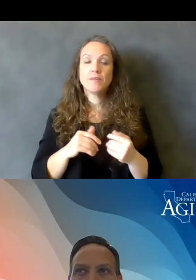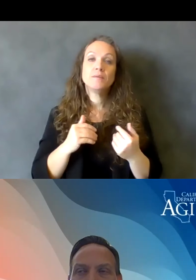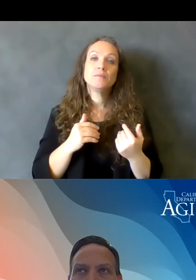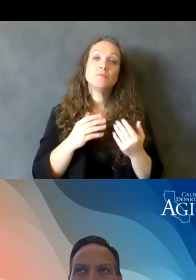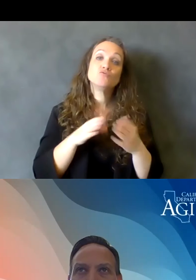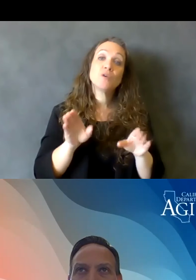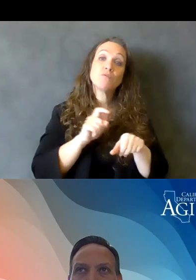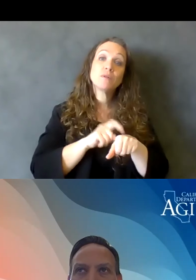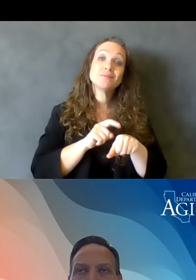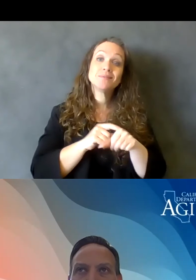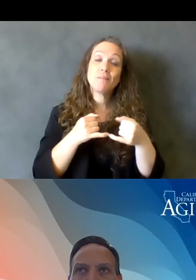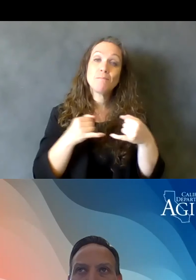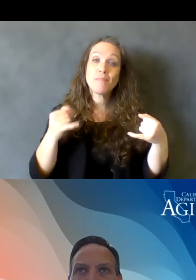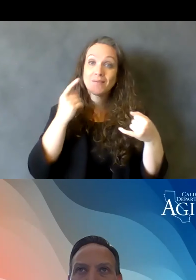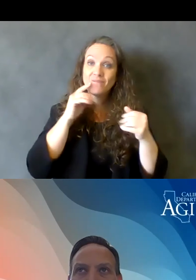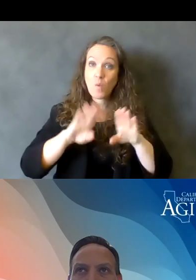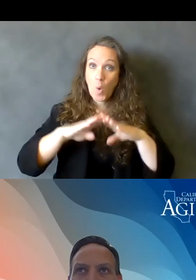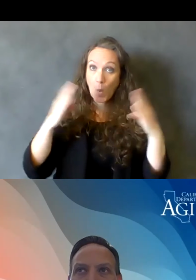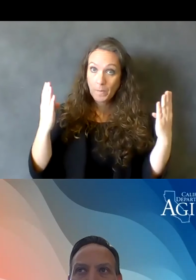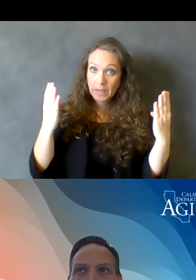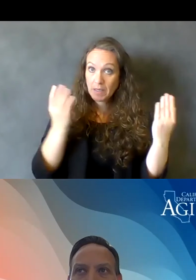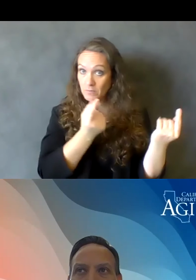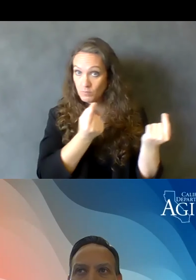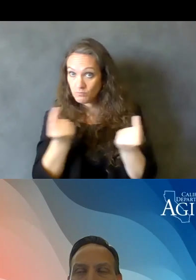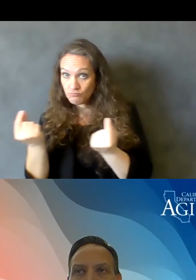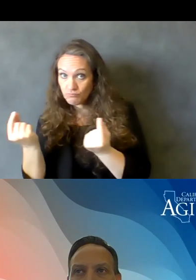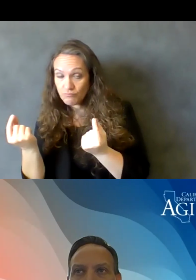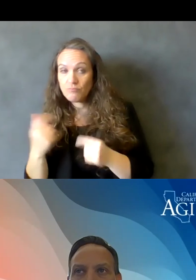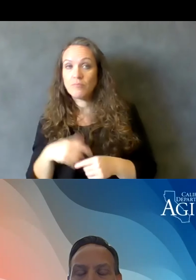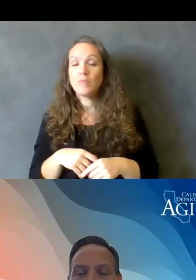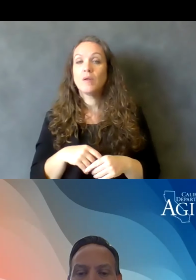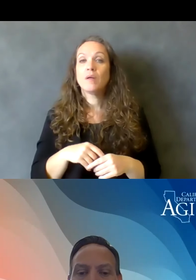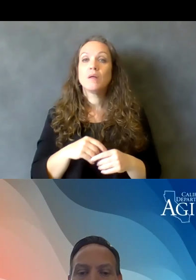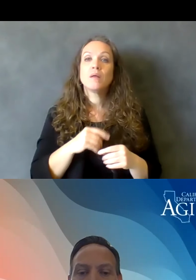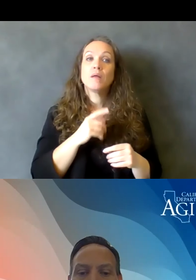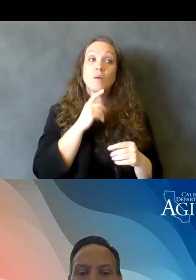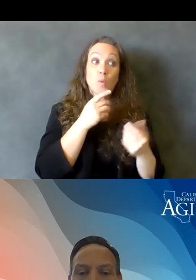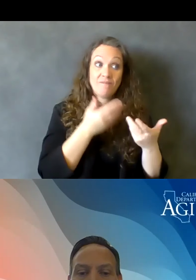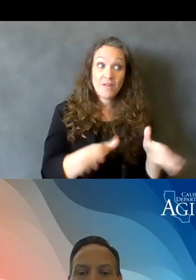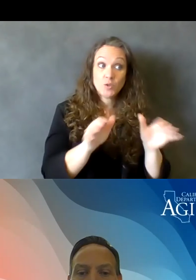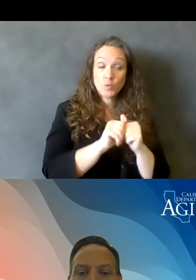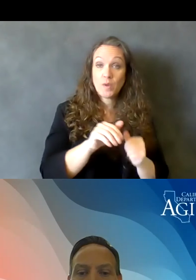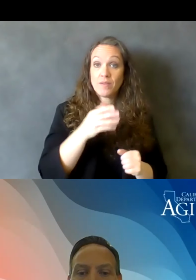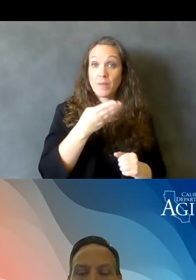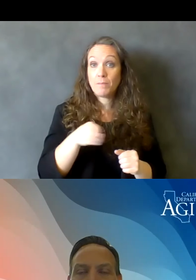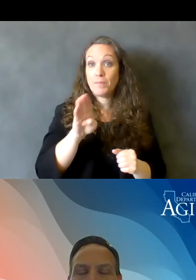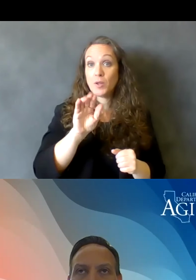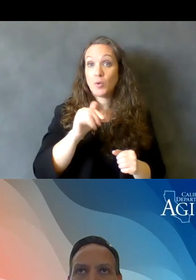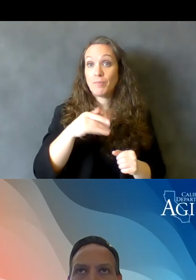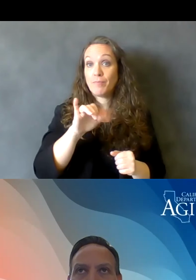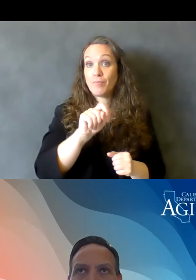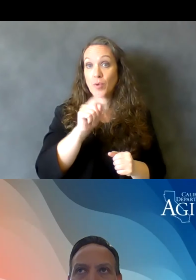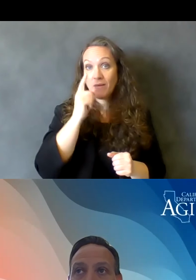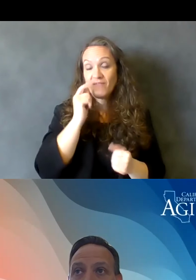for reopening. So as we move beyond the blueprint for a safer economy, the governor does